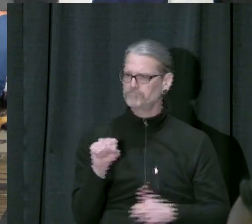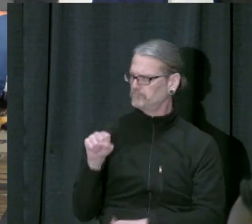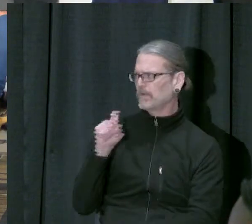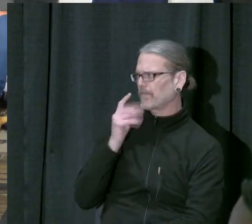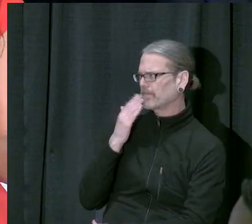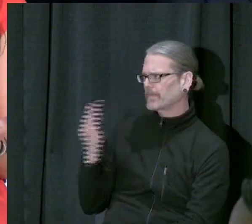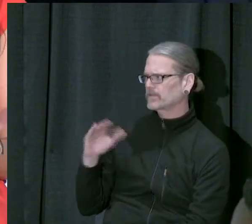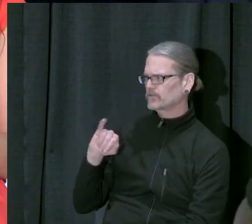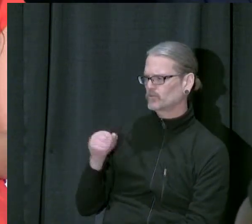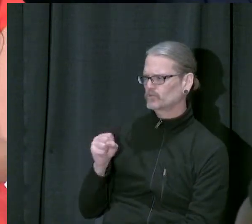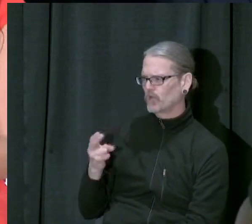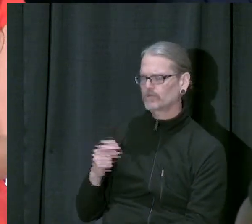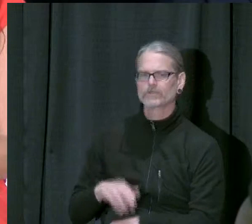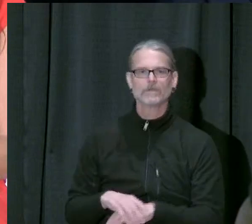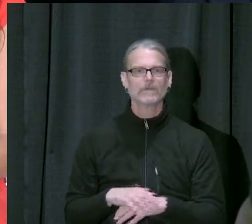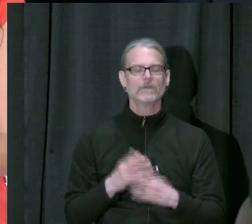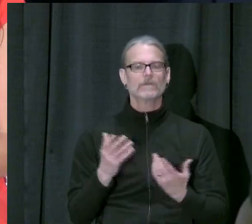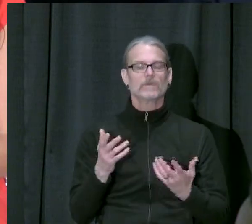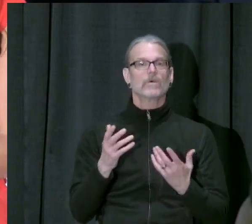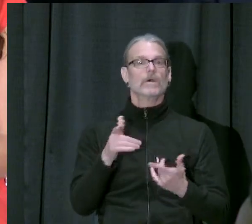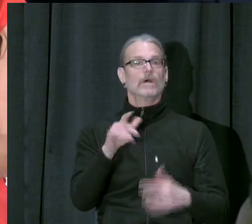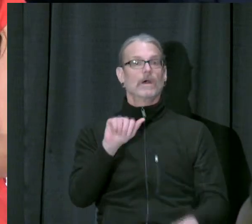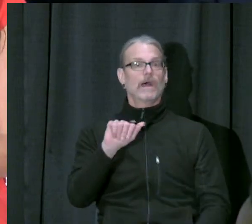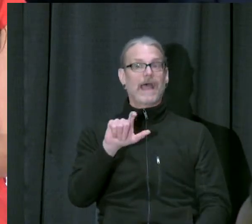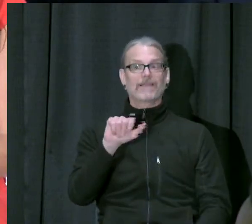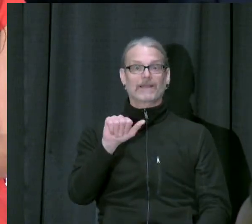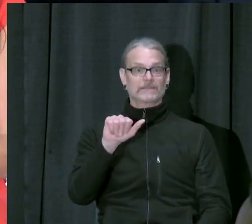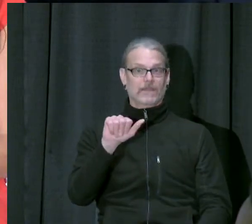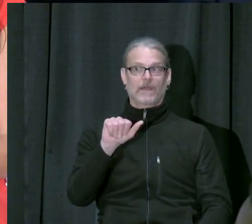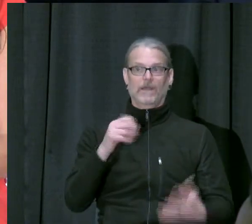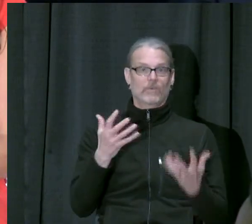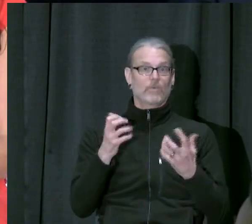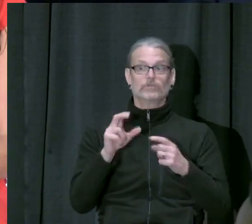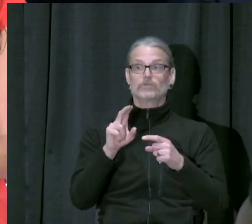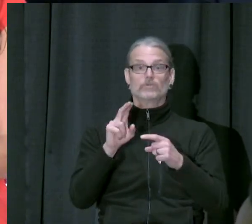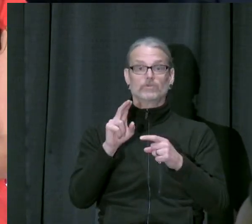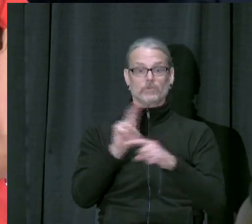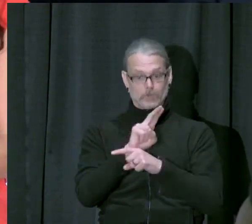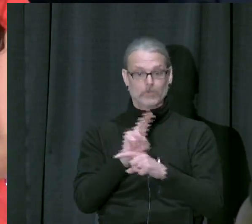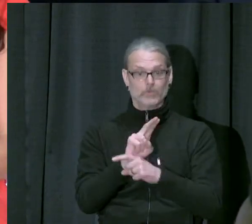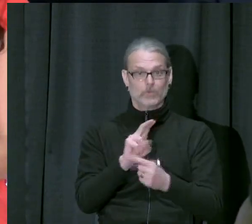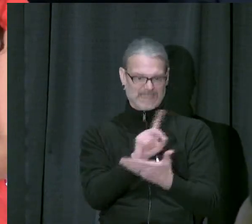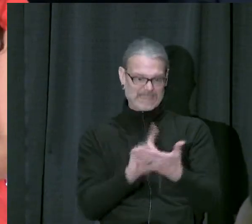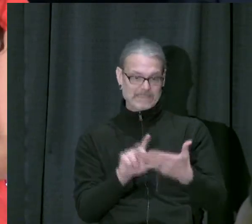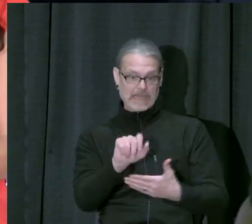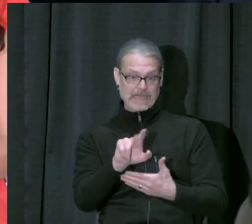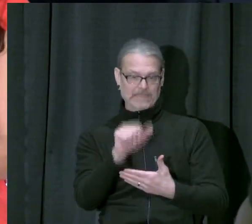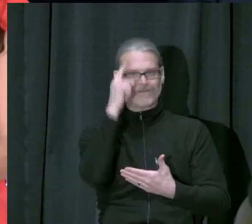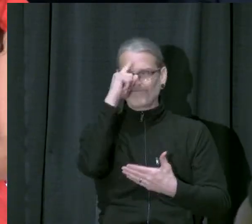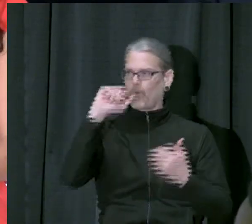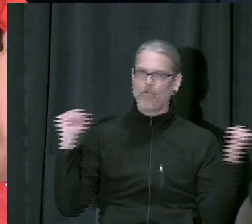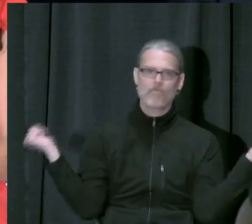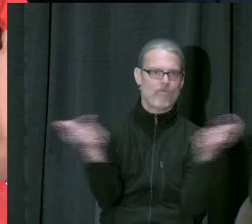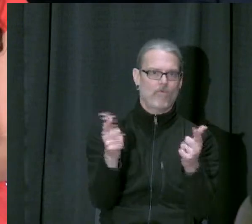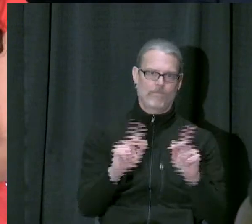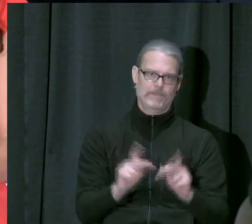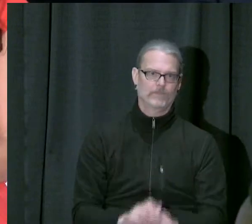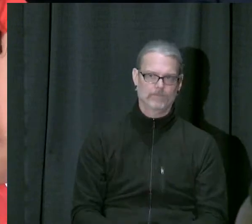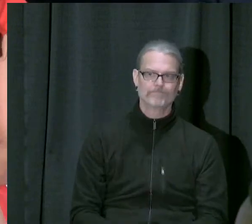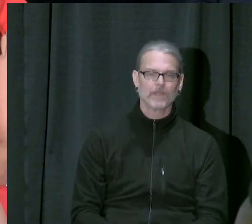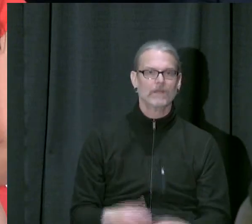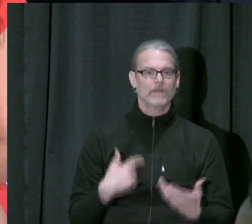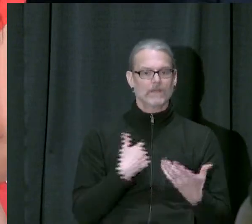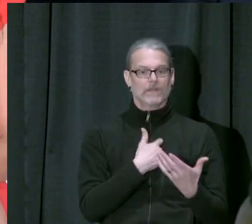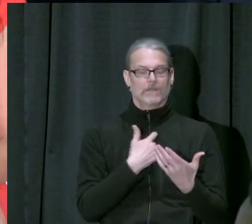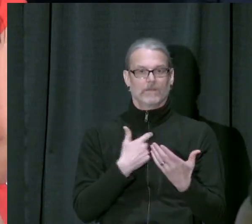think, our team sits within Alexa for everyone. So really grounding ourselves in having that clarity that we need to build for